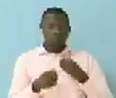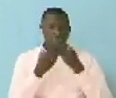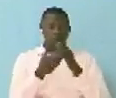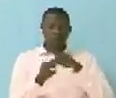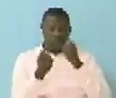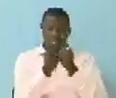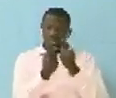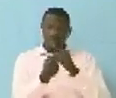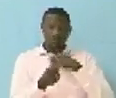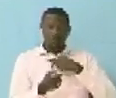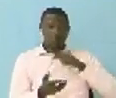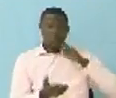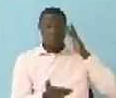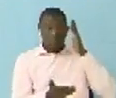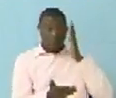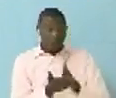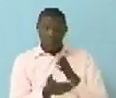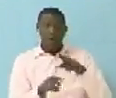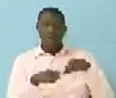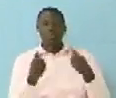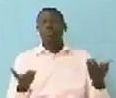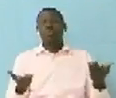Well, let